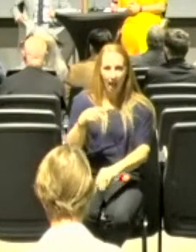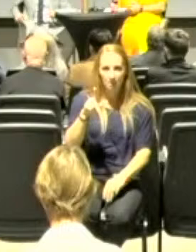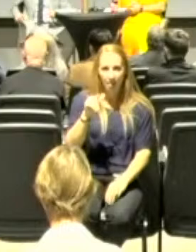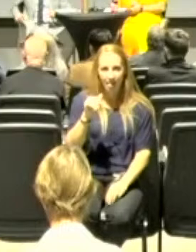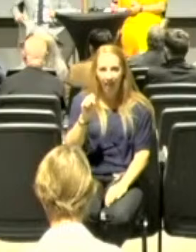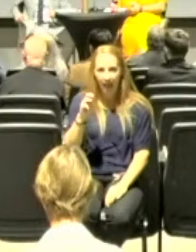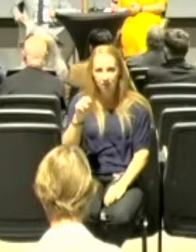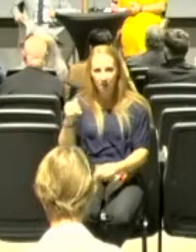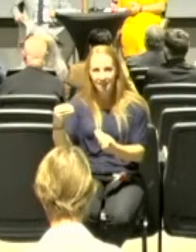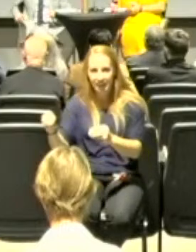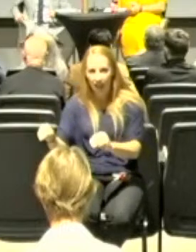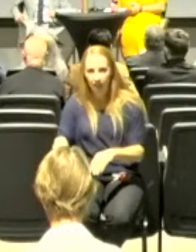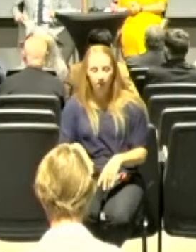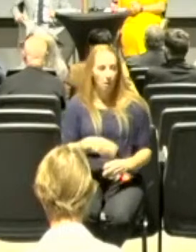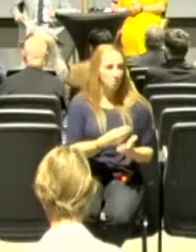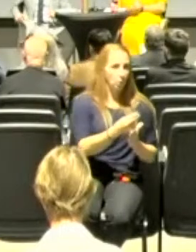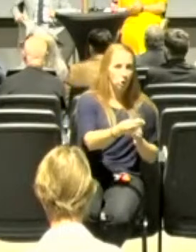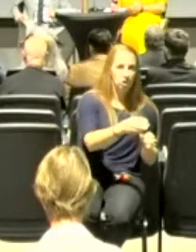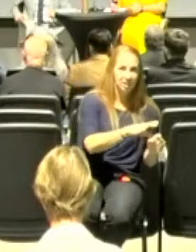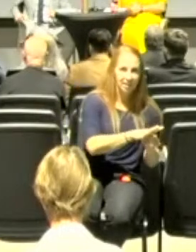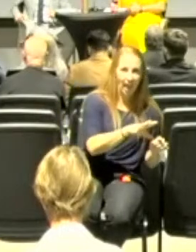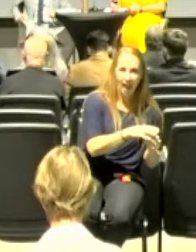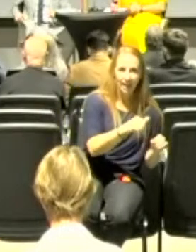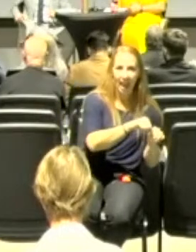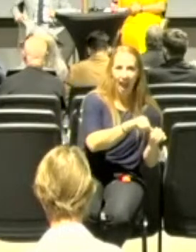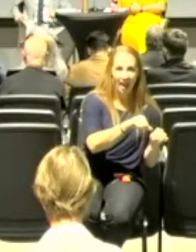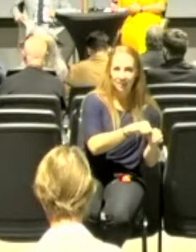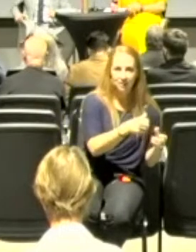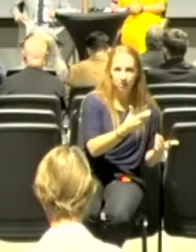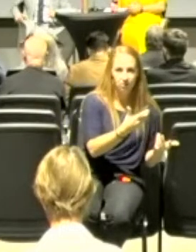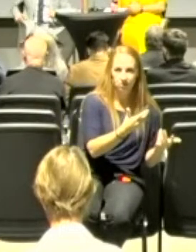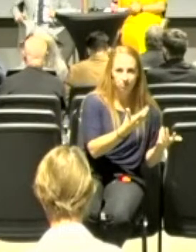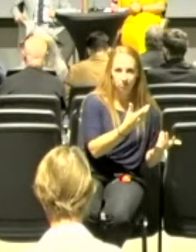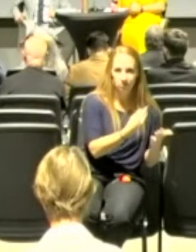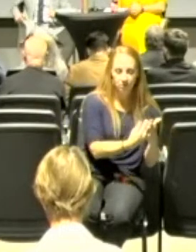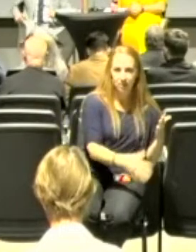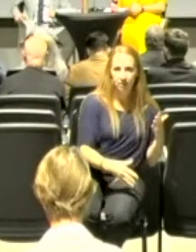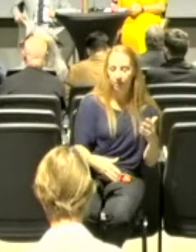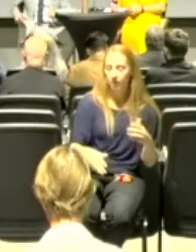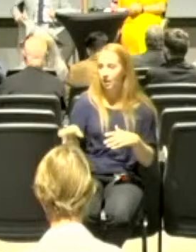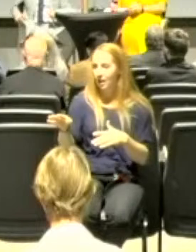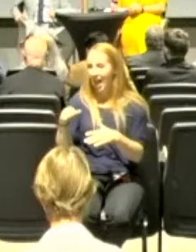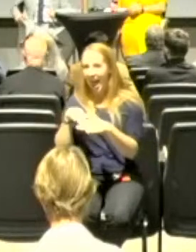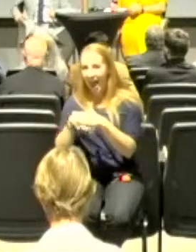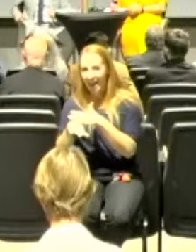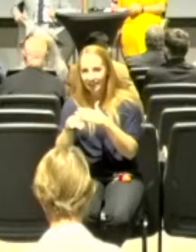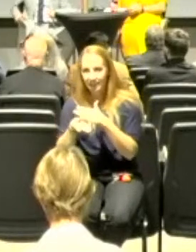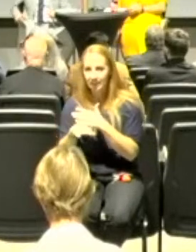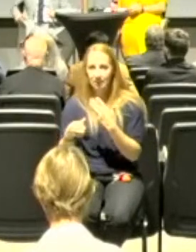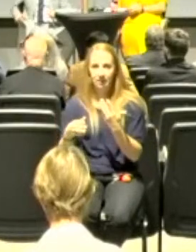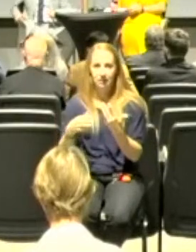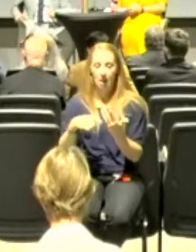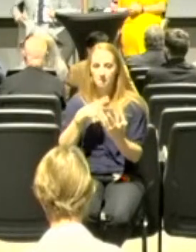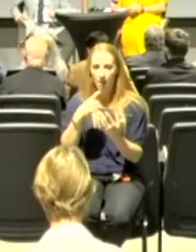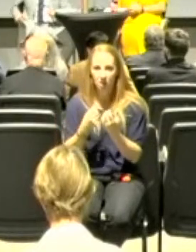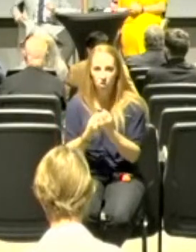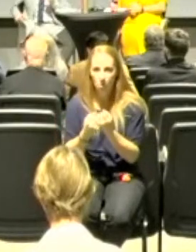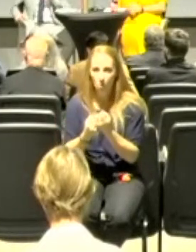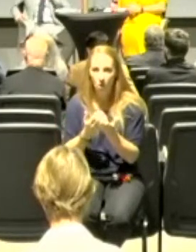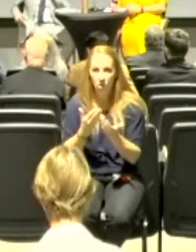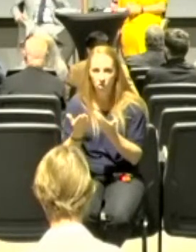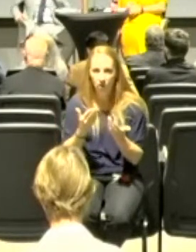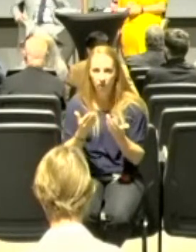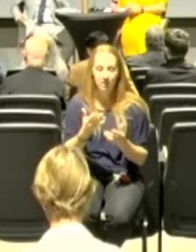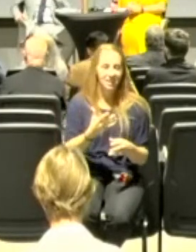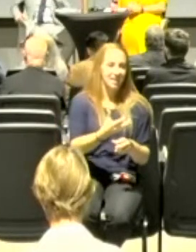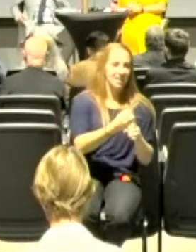the concerns about purchasing gas money. I've heard employees talk to me about accessing public support services because, or getting a